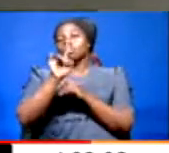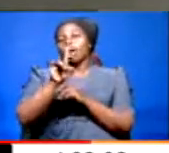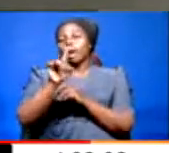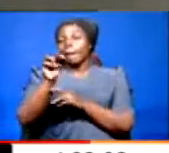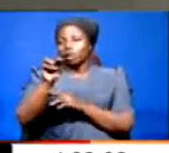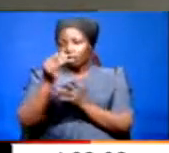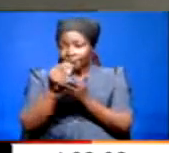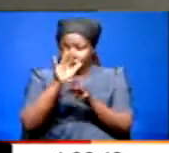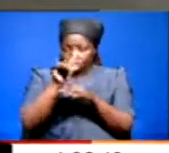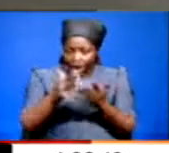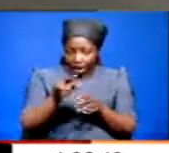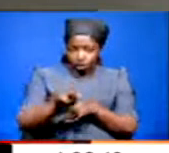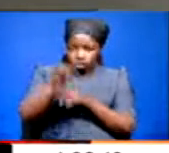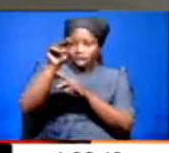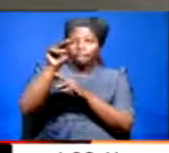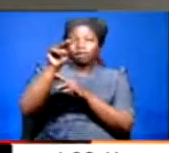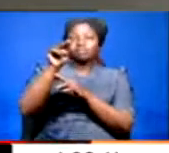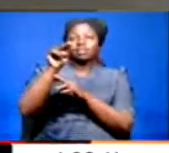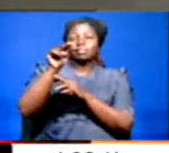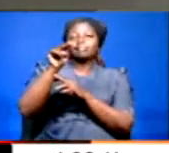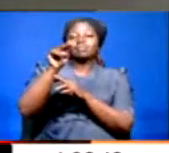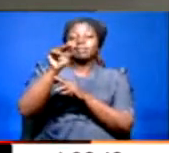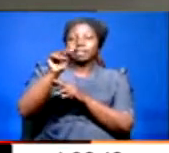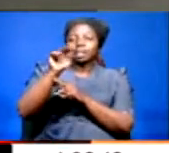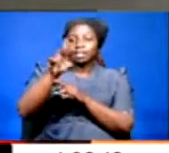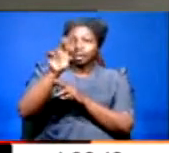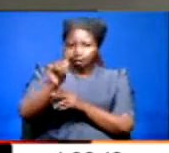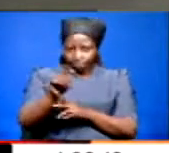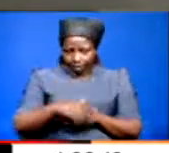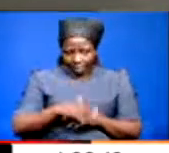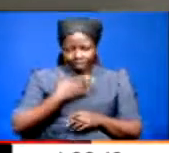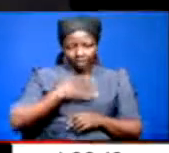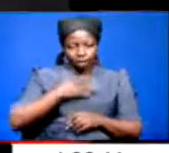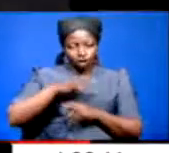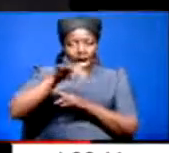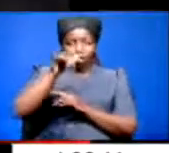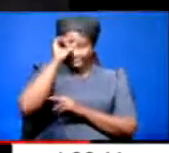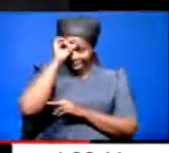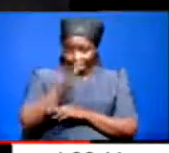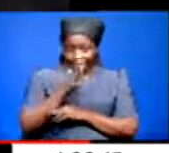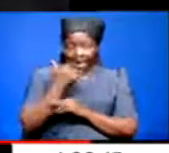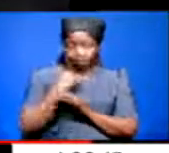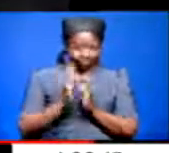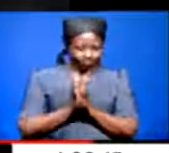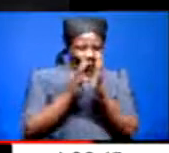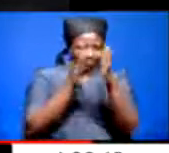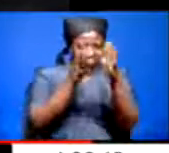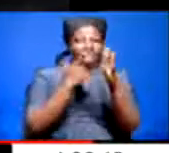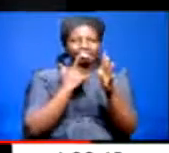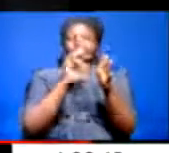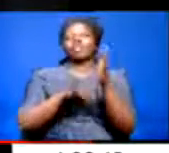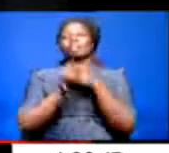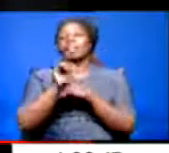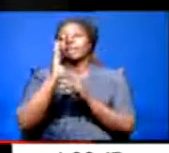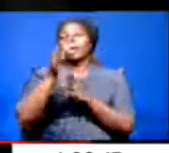Northern Rangelands Trust, NRT. Samburu County Governor Lati Lelelit lauded the gesture, saying it will help